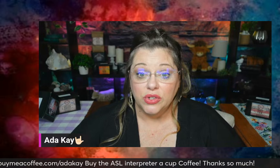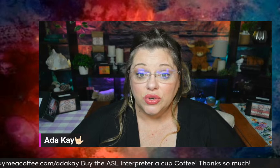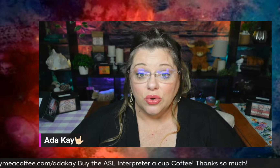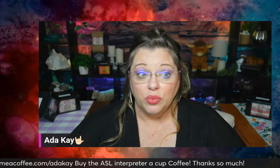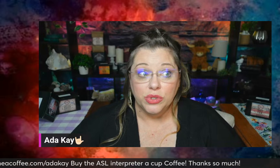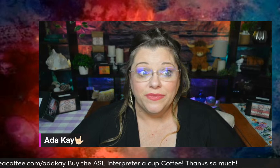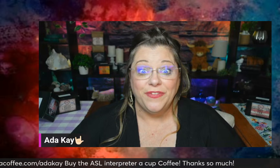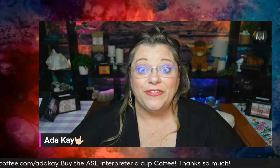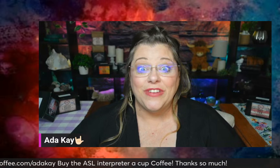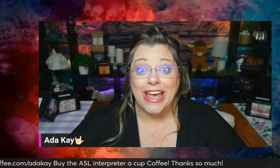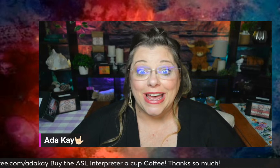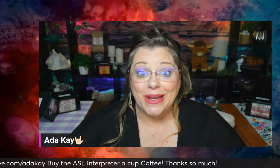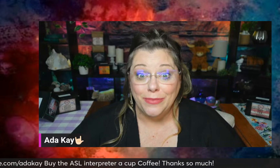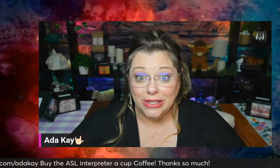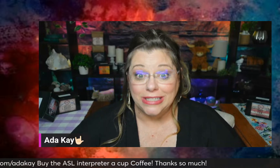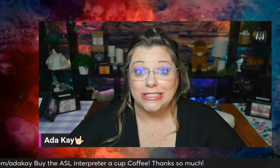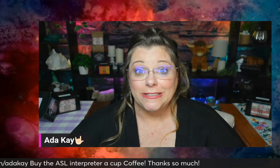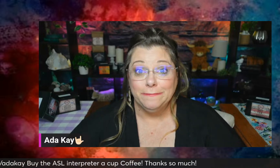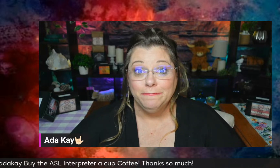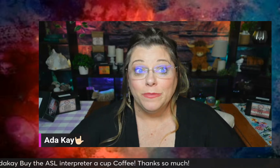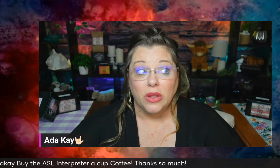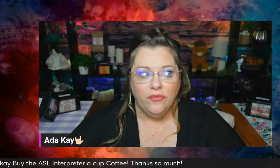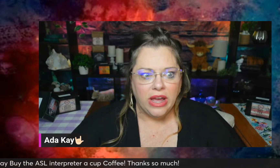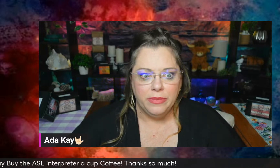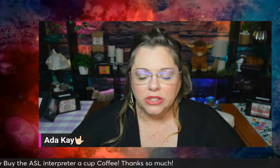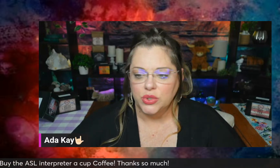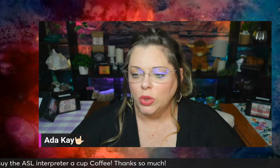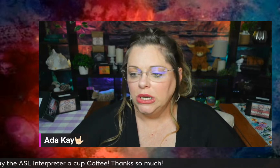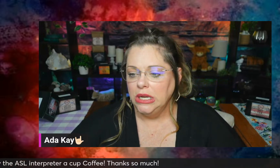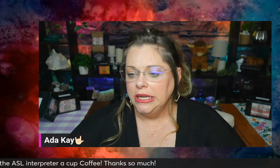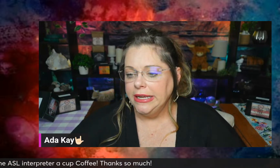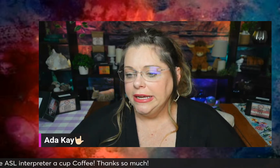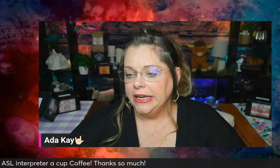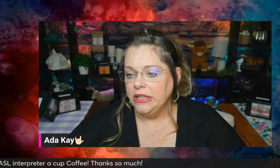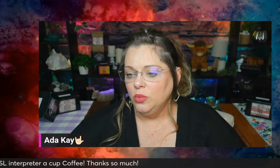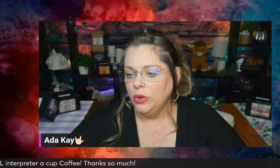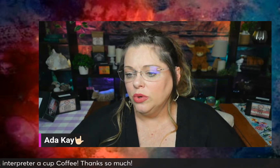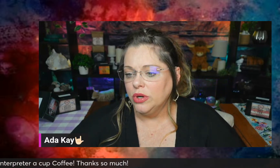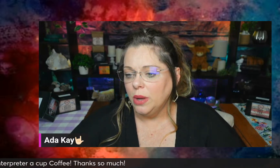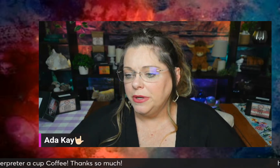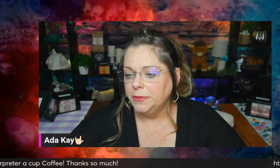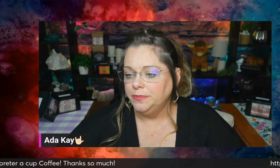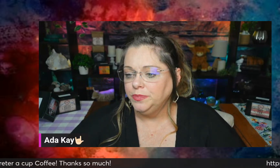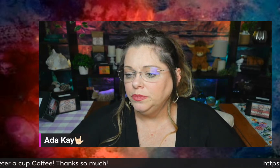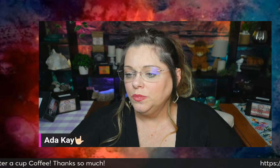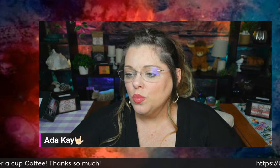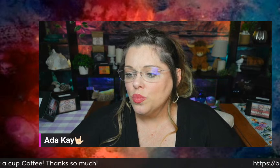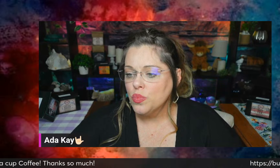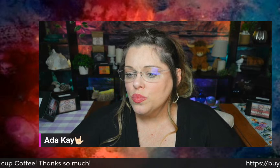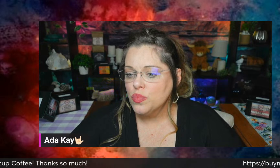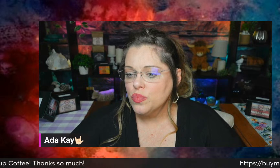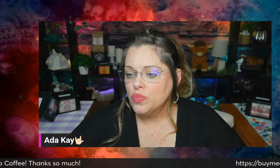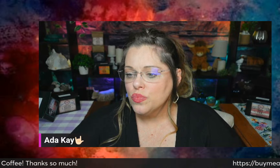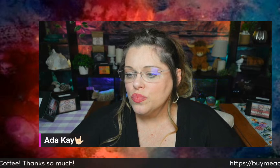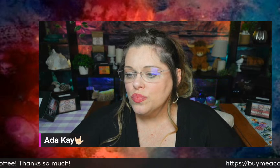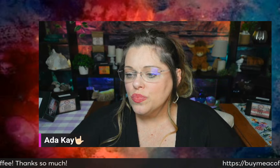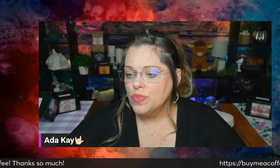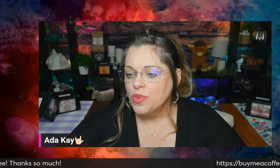last foster home was fabulous, fabulous one. And then we were adopted.